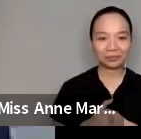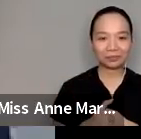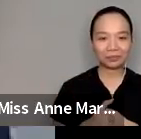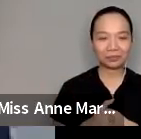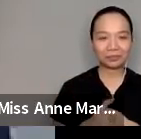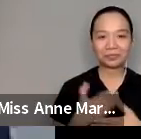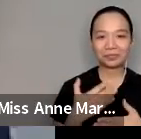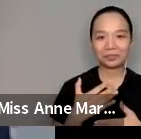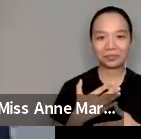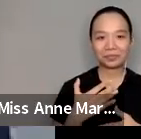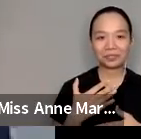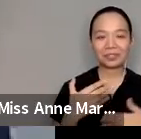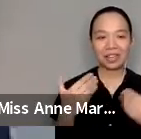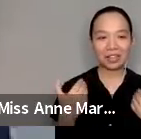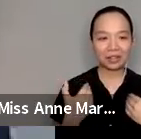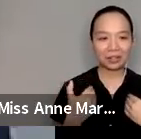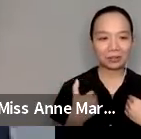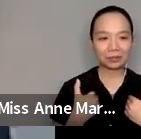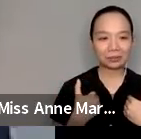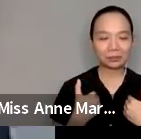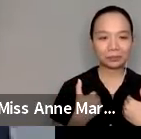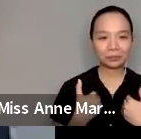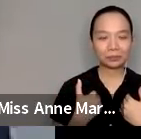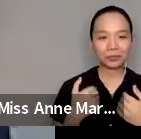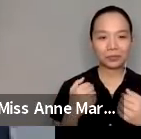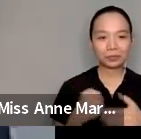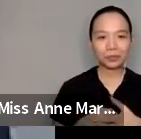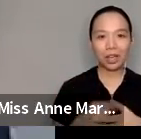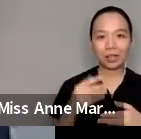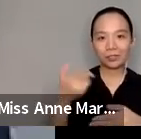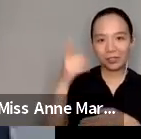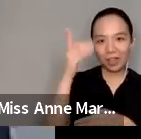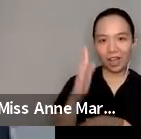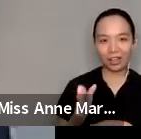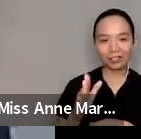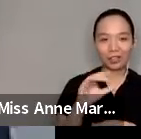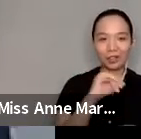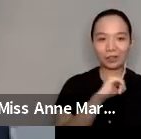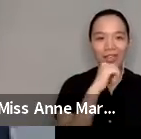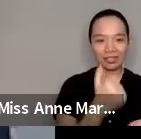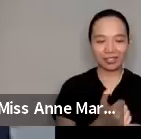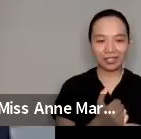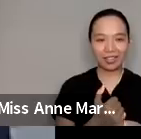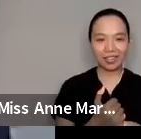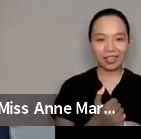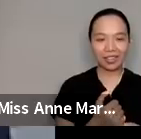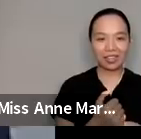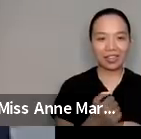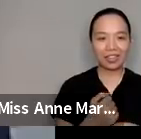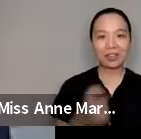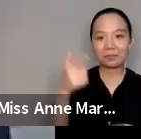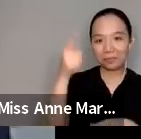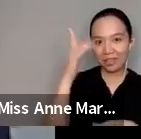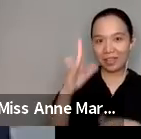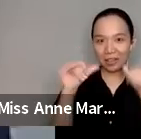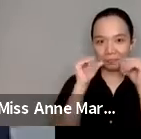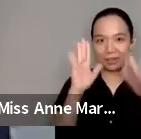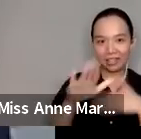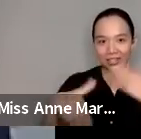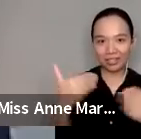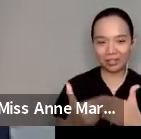Dependent to heaven, adoring to God the Almighty. May God bless us